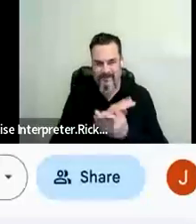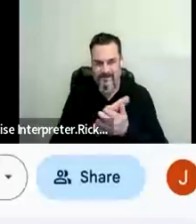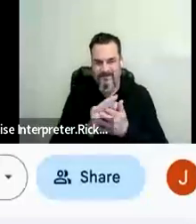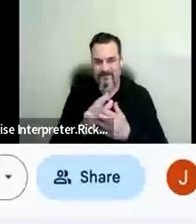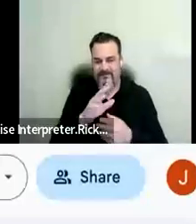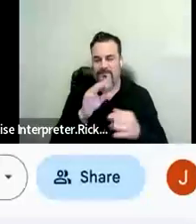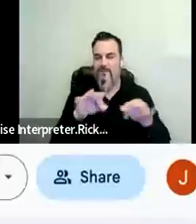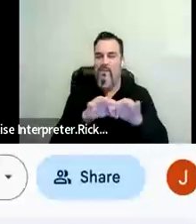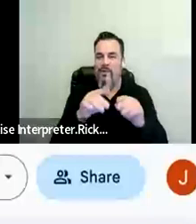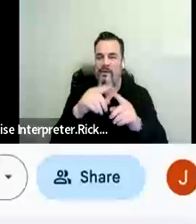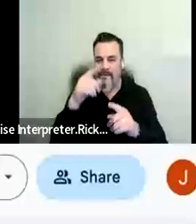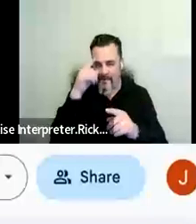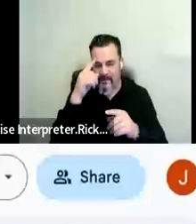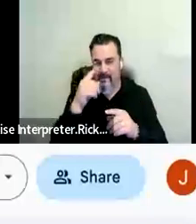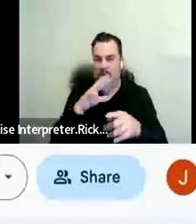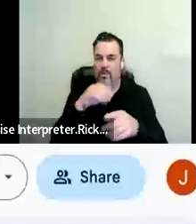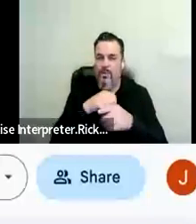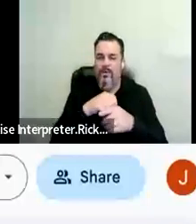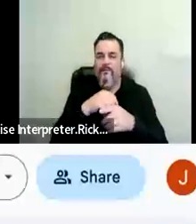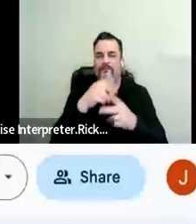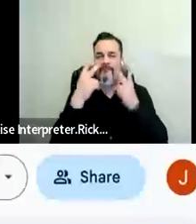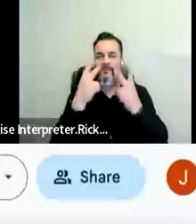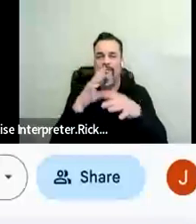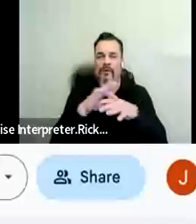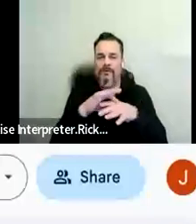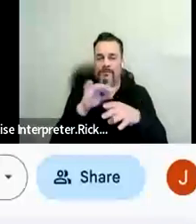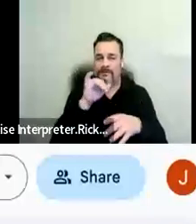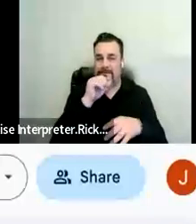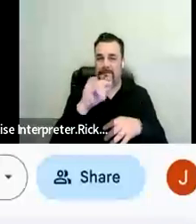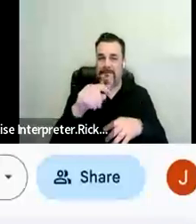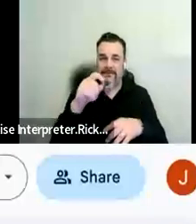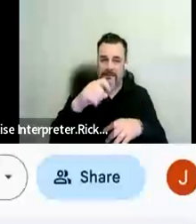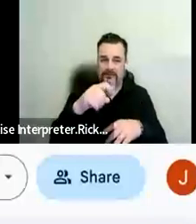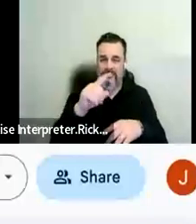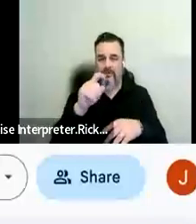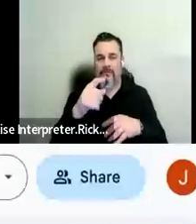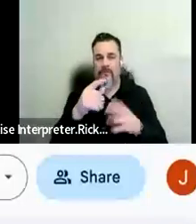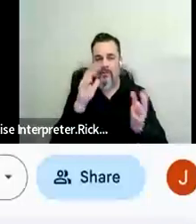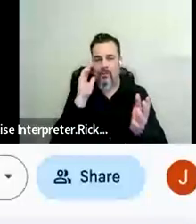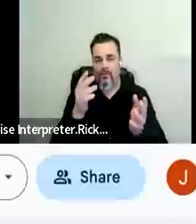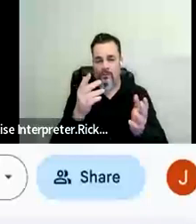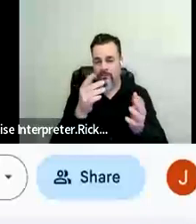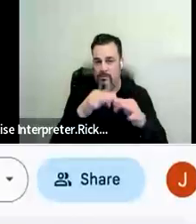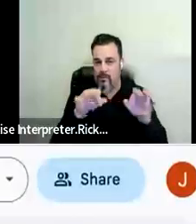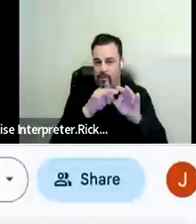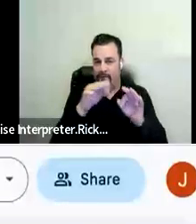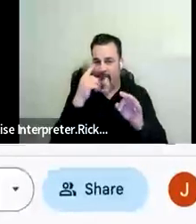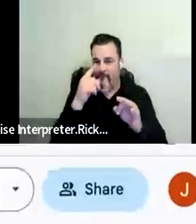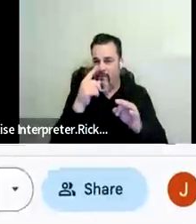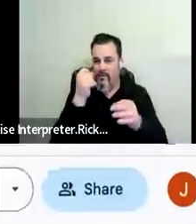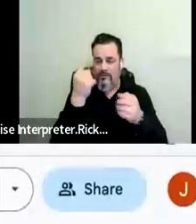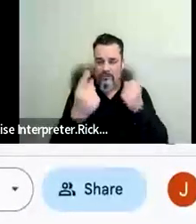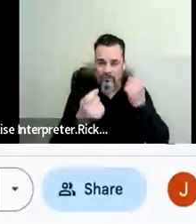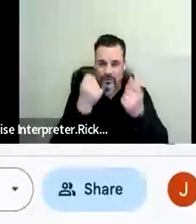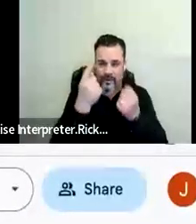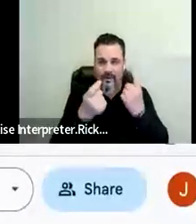think through when we include visual content. Is it necessary? Is it important for